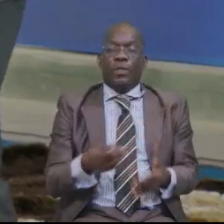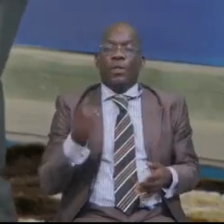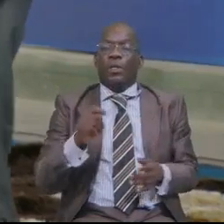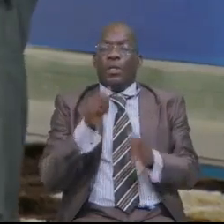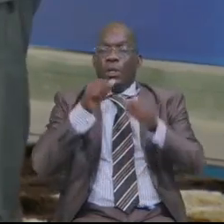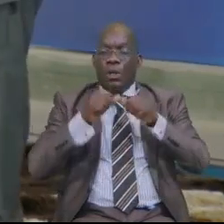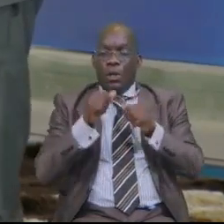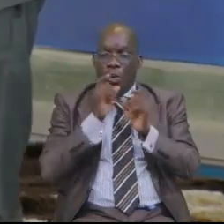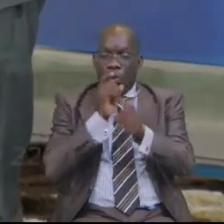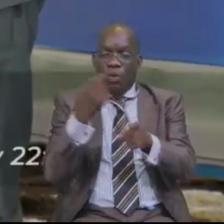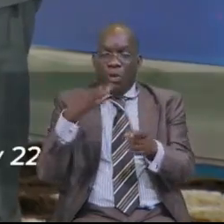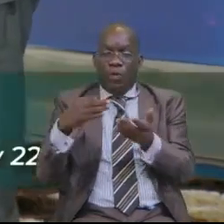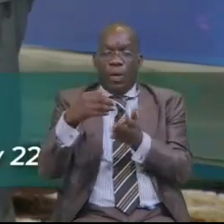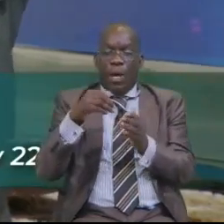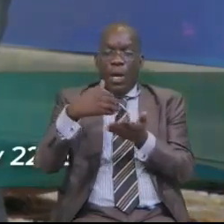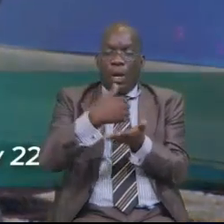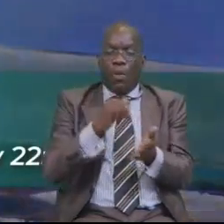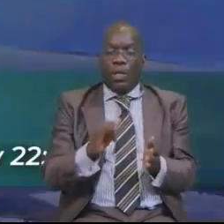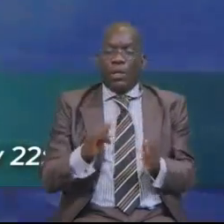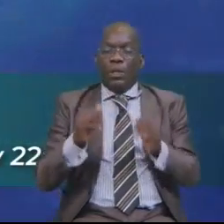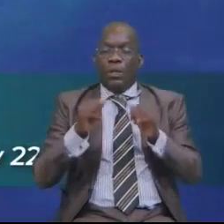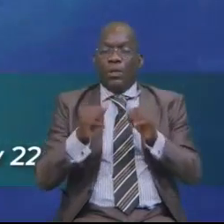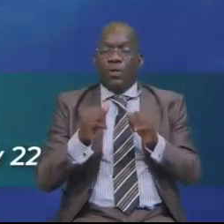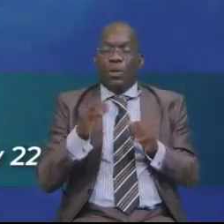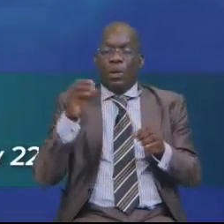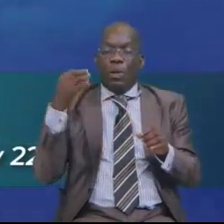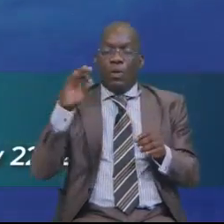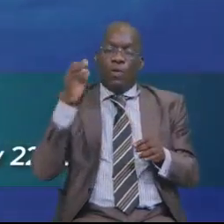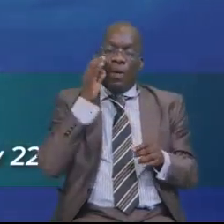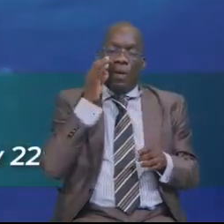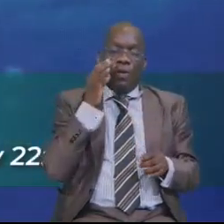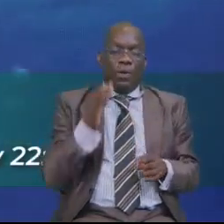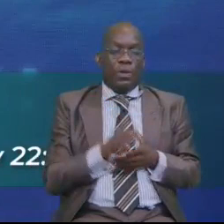In 1 Corinthians chapter 3 verse 8, it says,